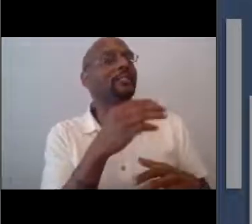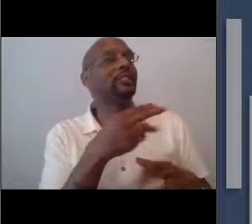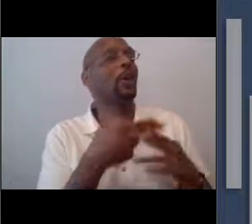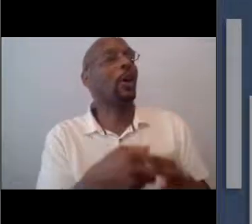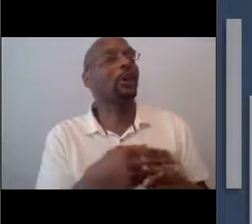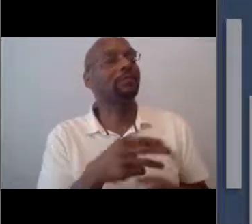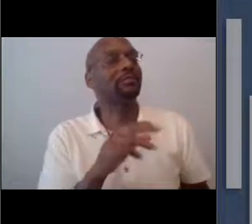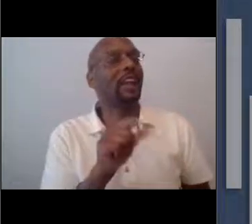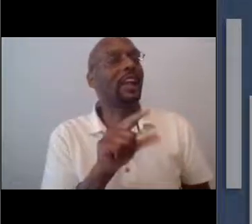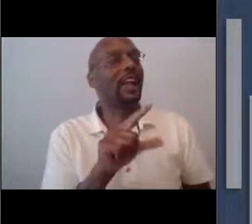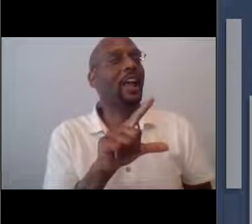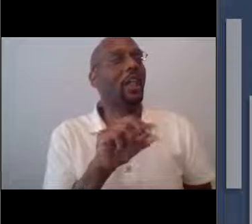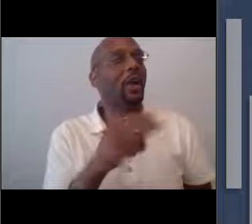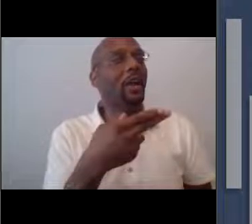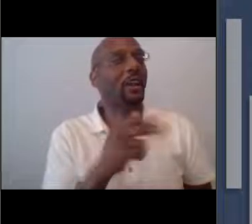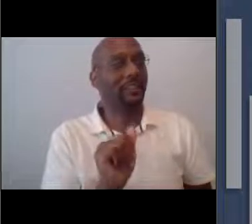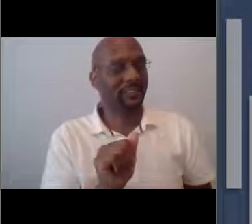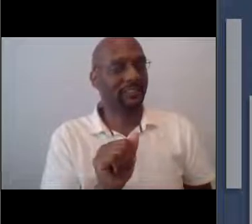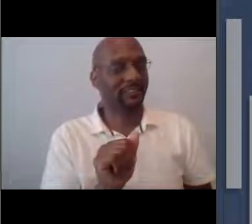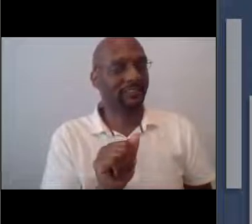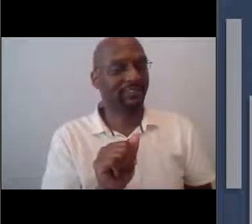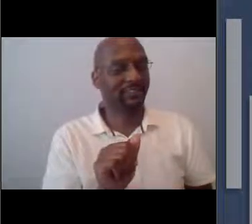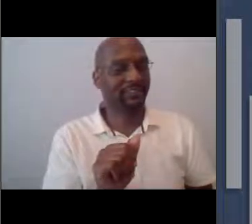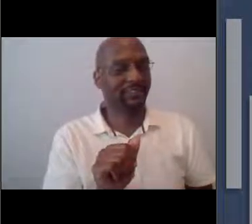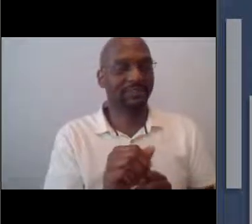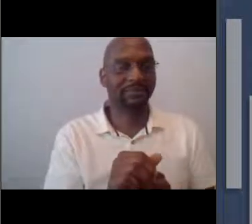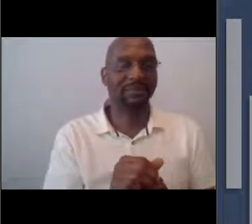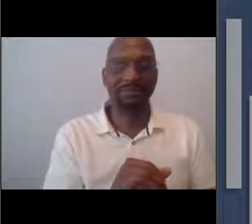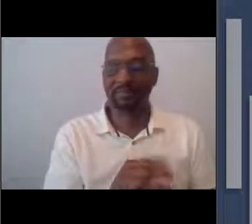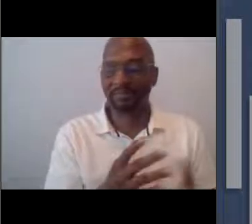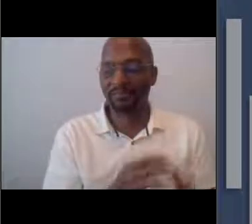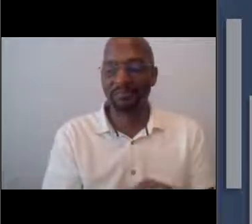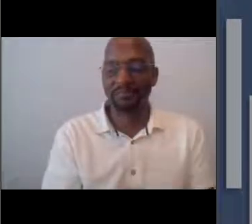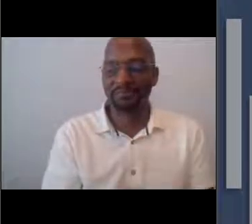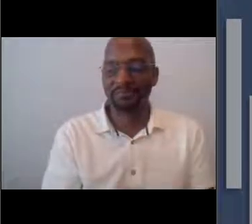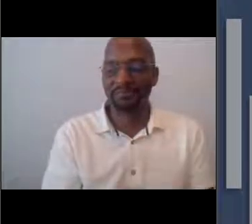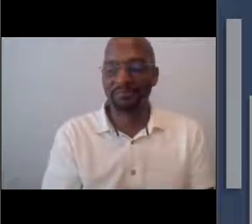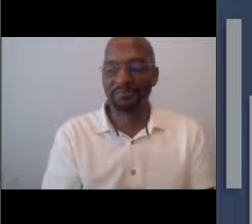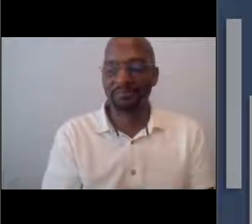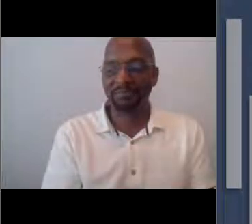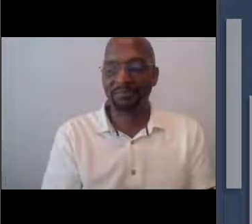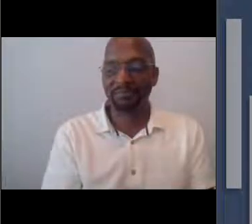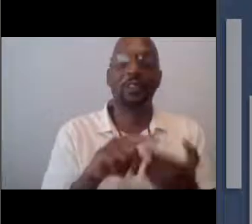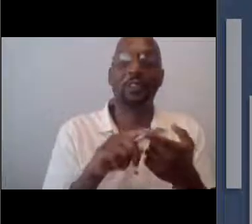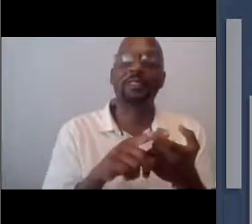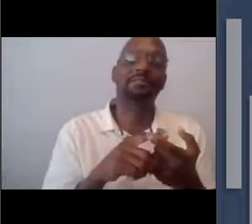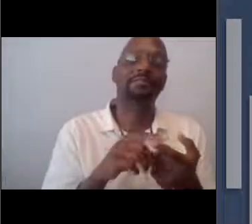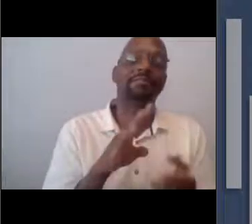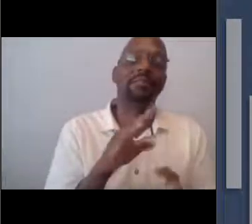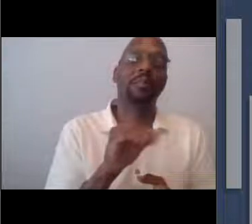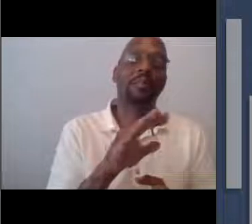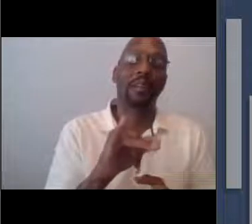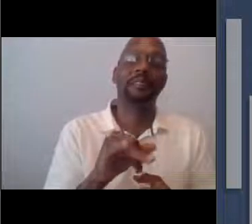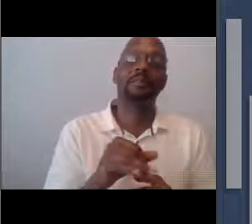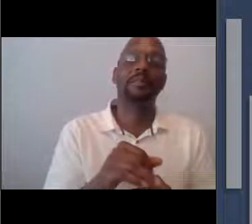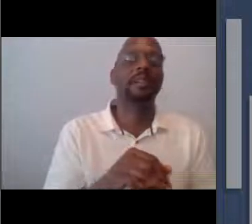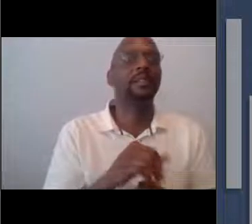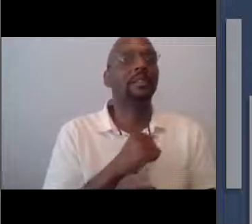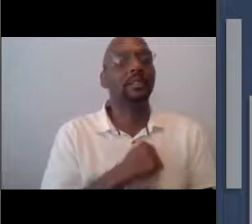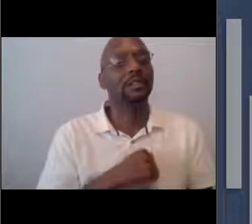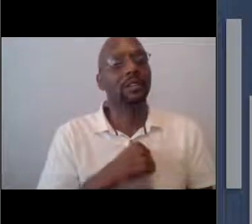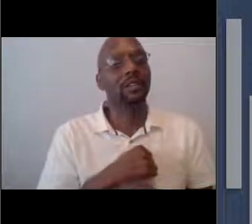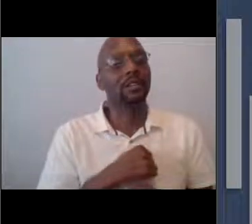fan. No, a big fan of Bobby, was a good friend and a good partner. So I really enjoyed him in the role, and my condolences to all of you because I know